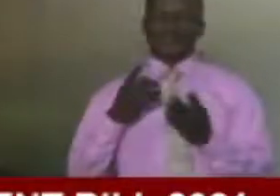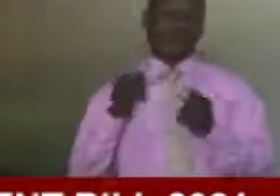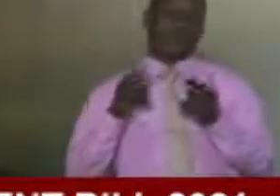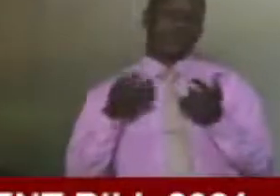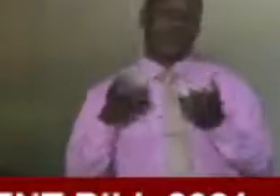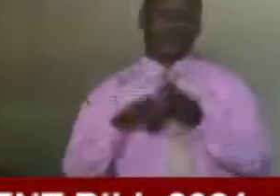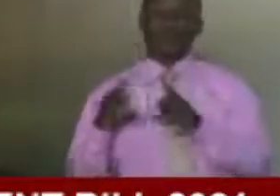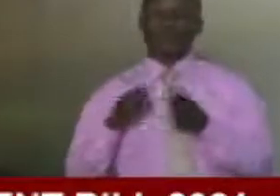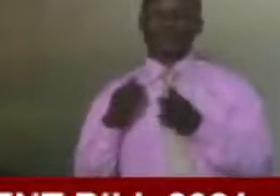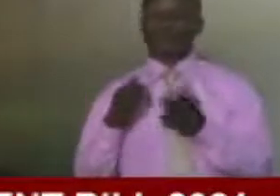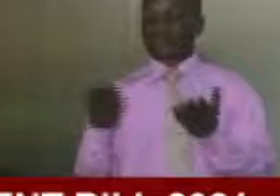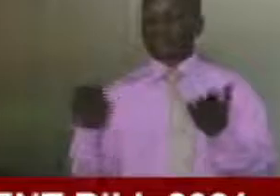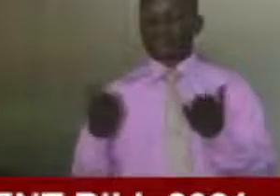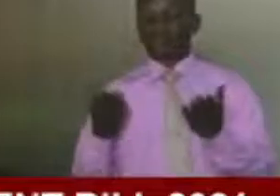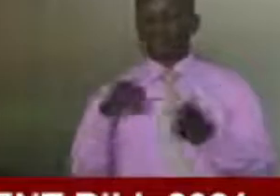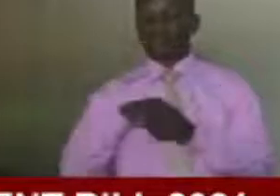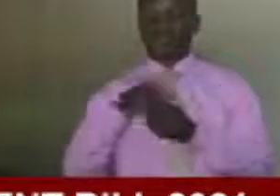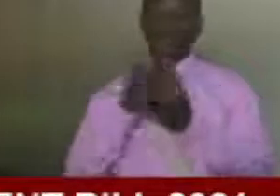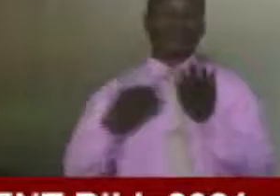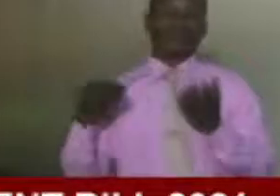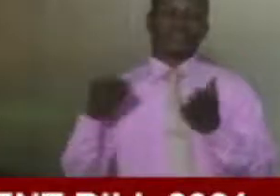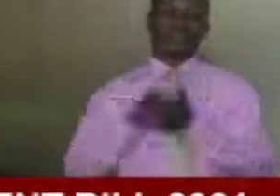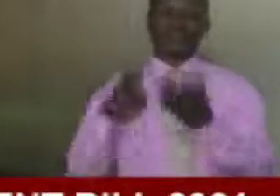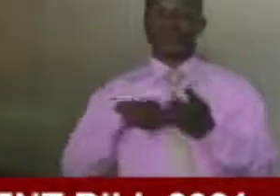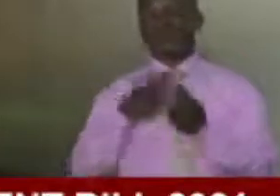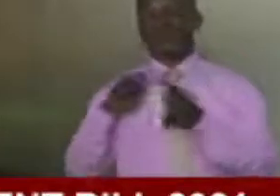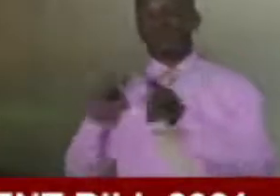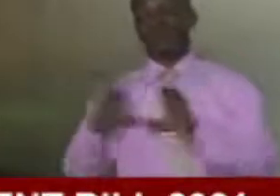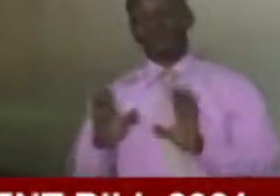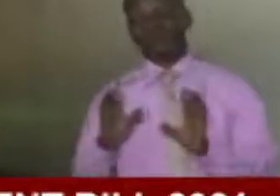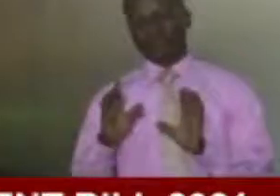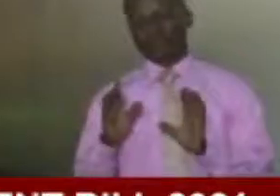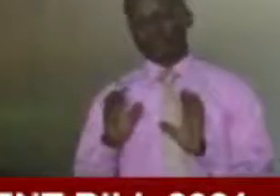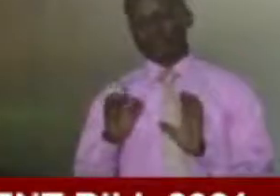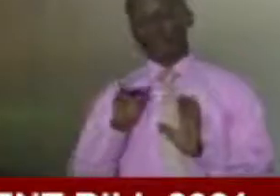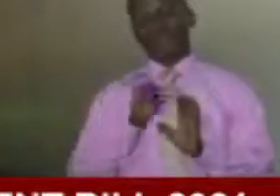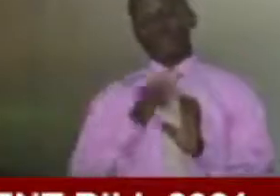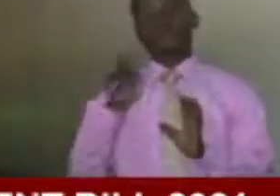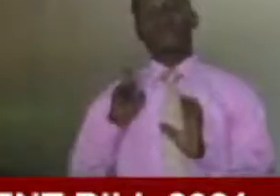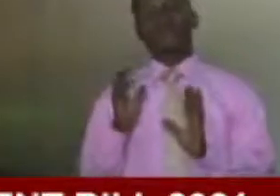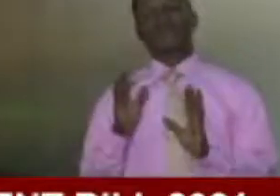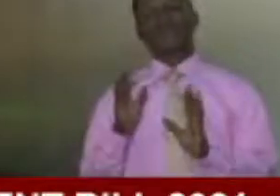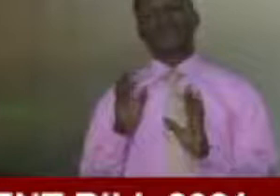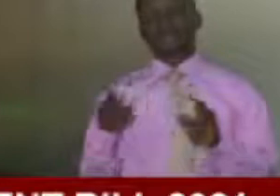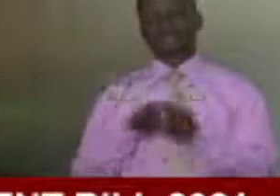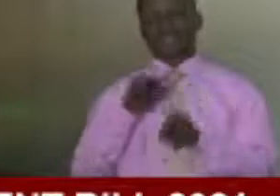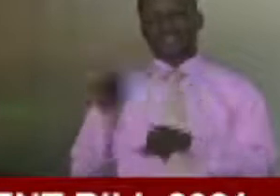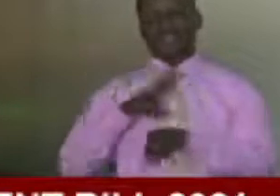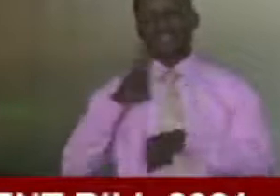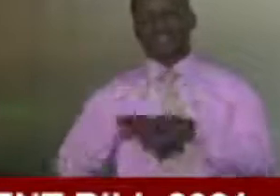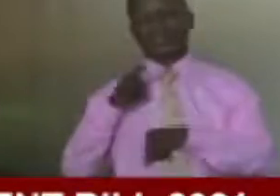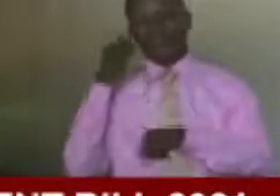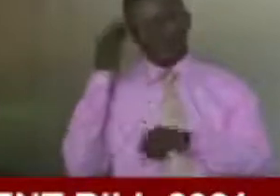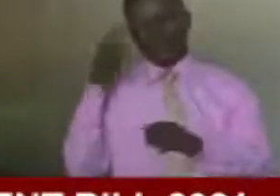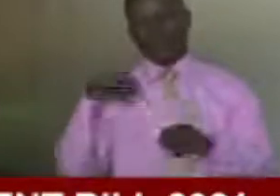get ourselves entangled in some of these fine details that we're talking about. I'm not saying it's not they are not important, but as a nation, you know, we can